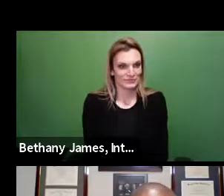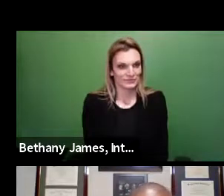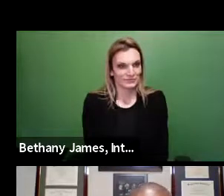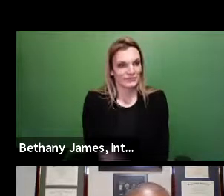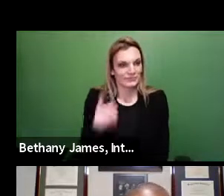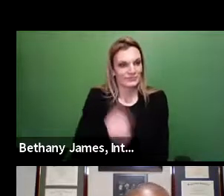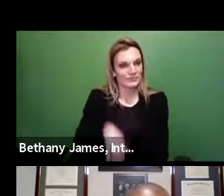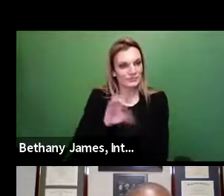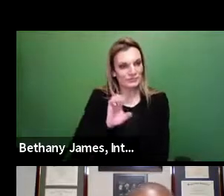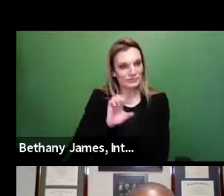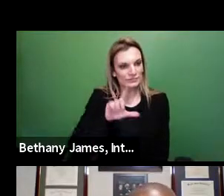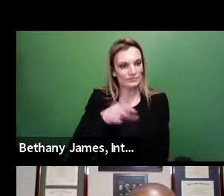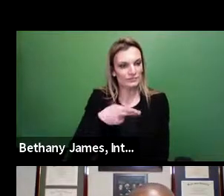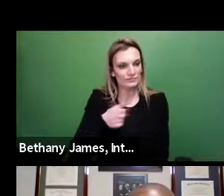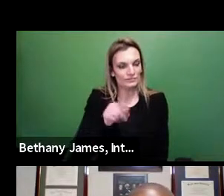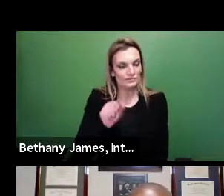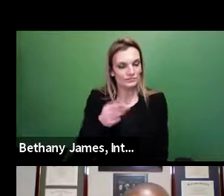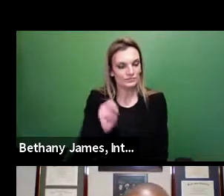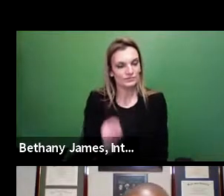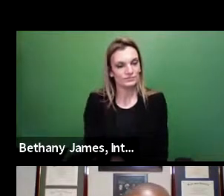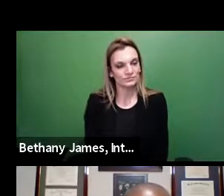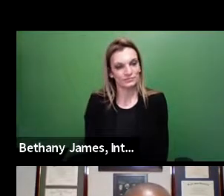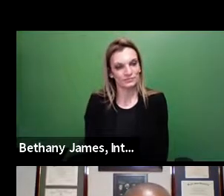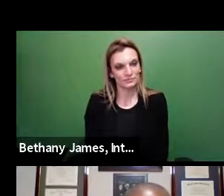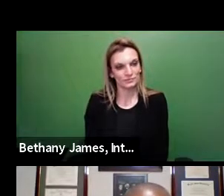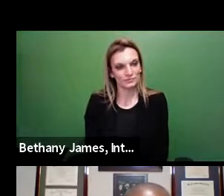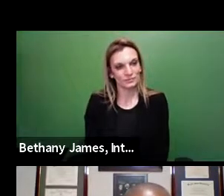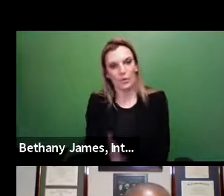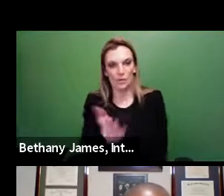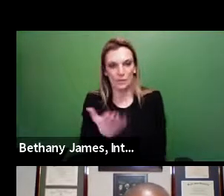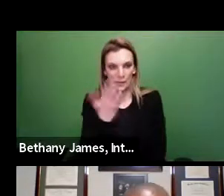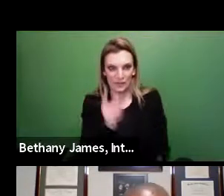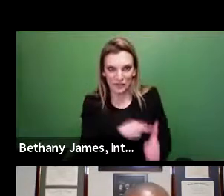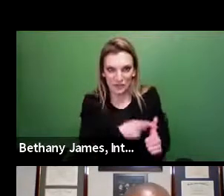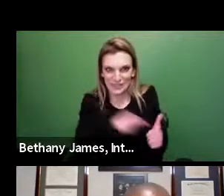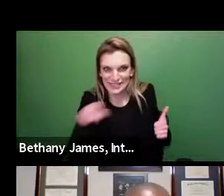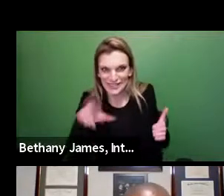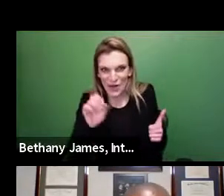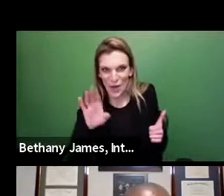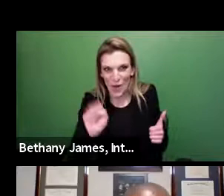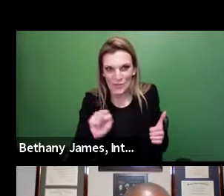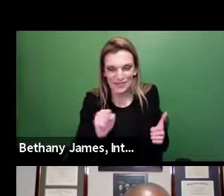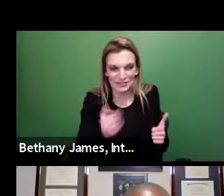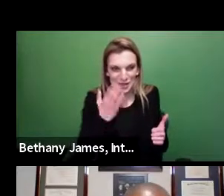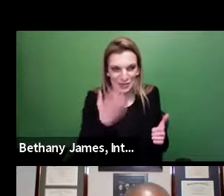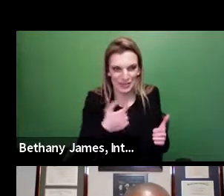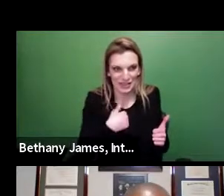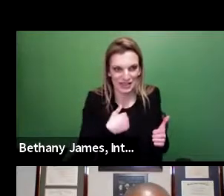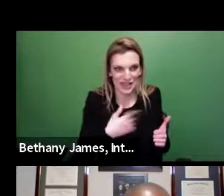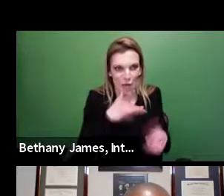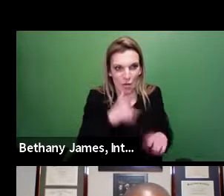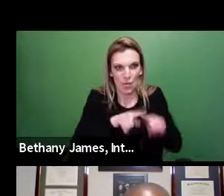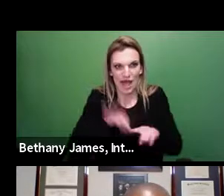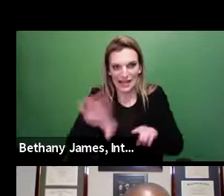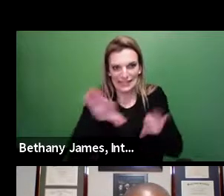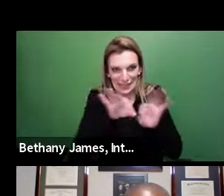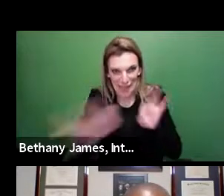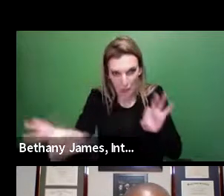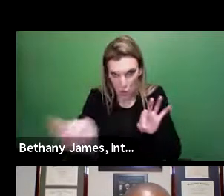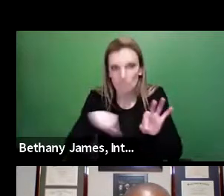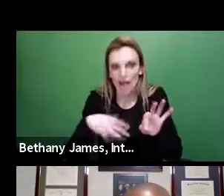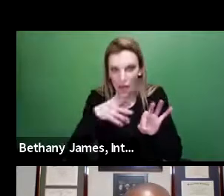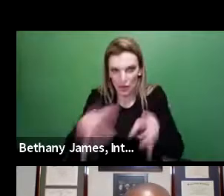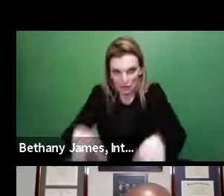Commissioner El-Hassan? Maybe I should let Commissioner Combs go first because I'm going to rely on the adjectives that he uses to describe